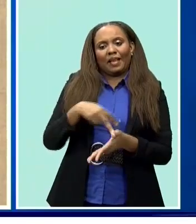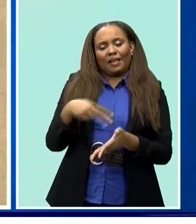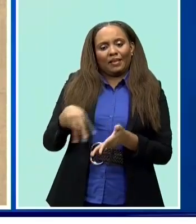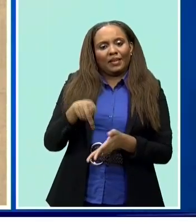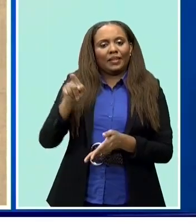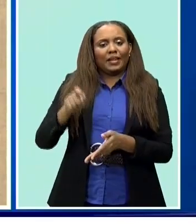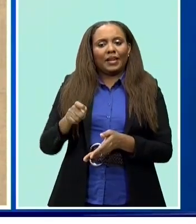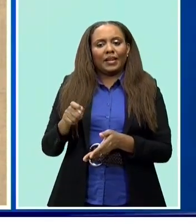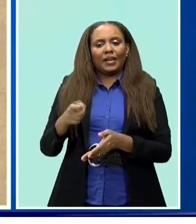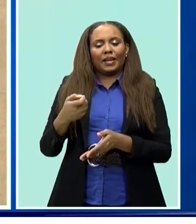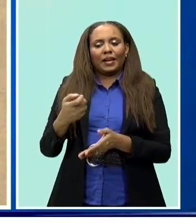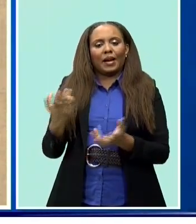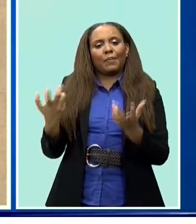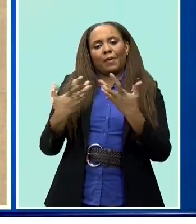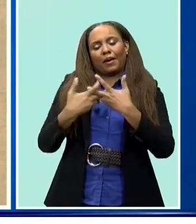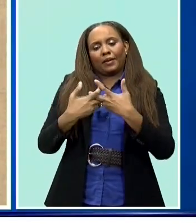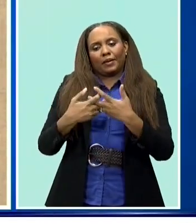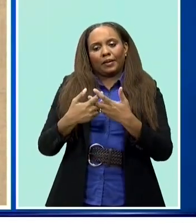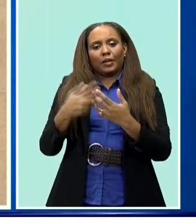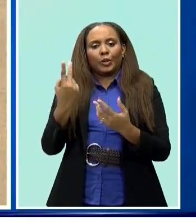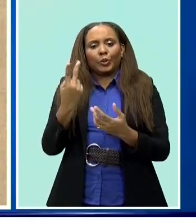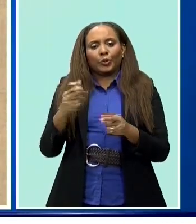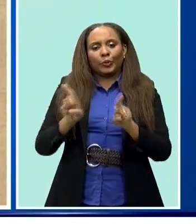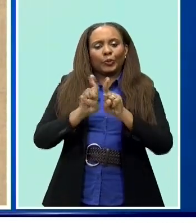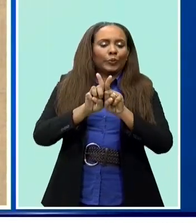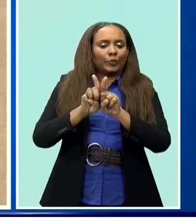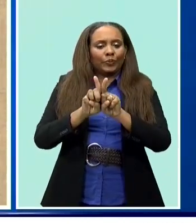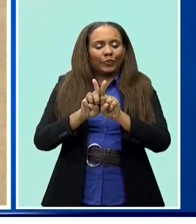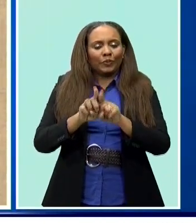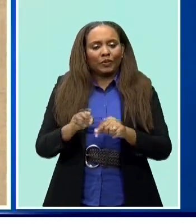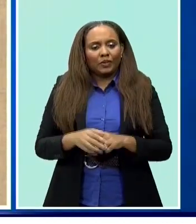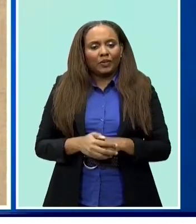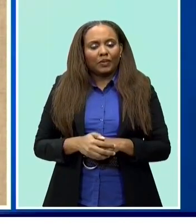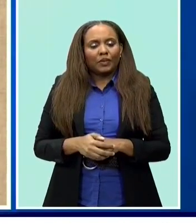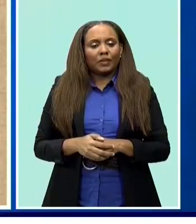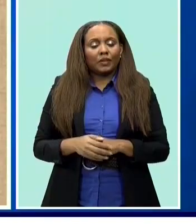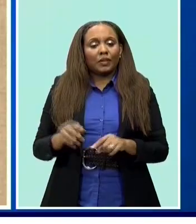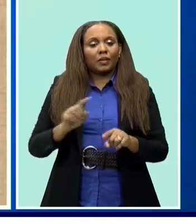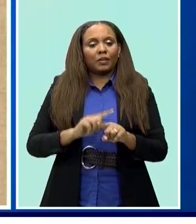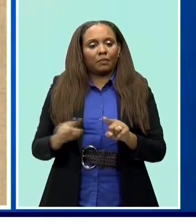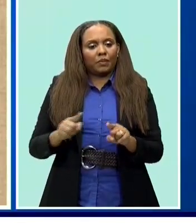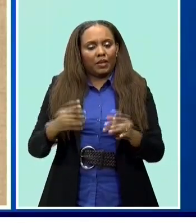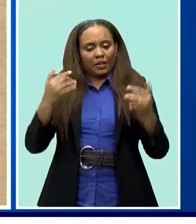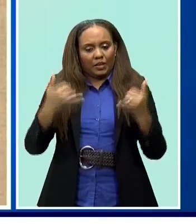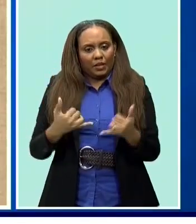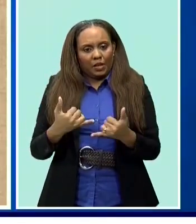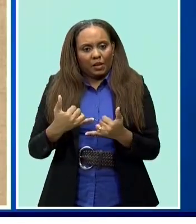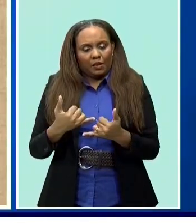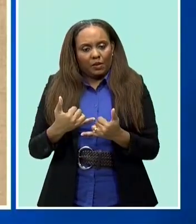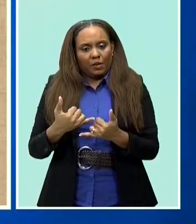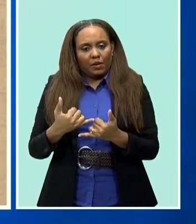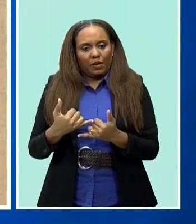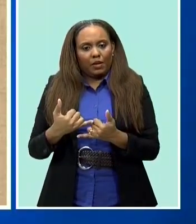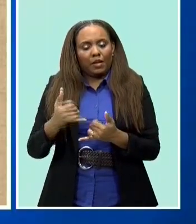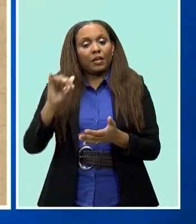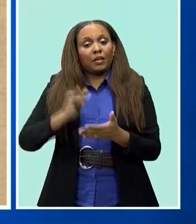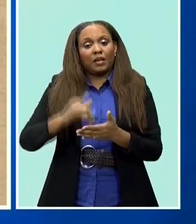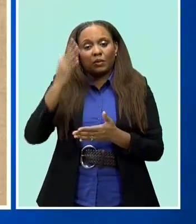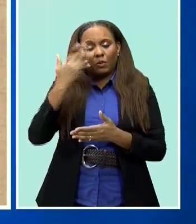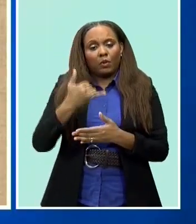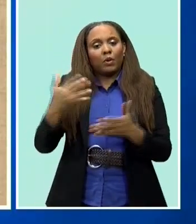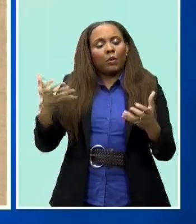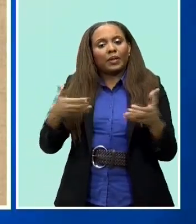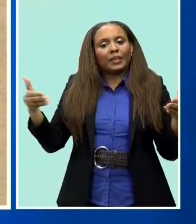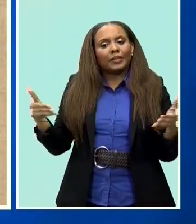partner. So introducing this into Barbados is simply following lead to the reason why it was done overseas in the first